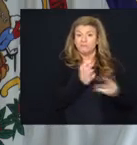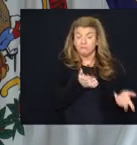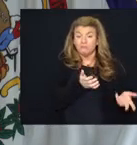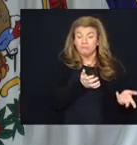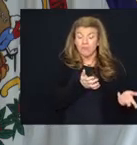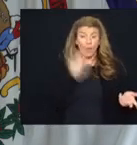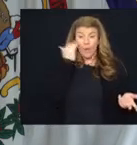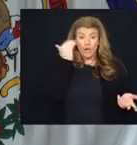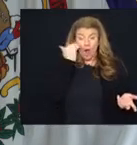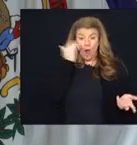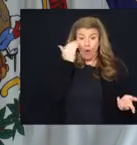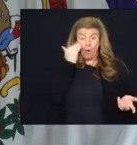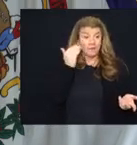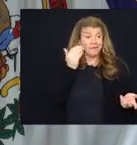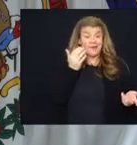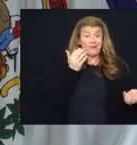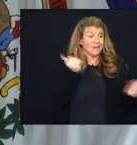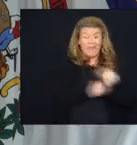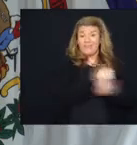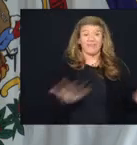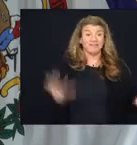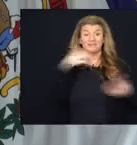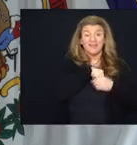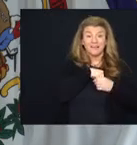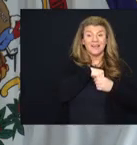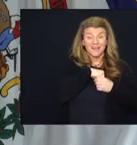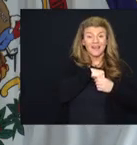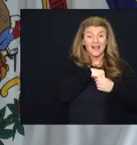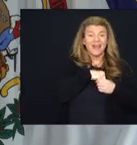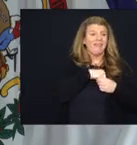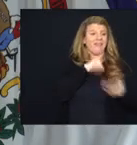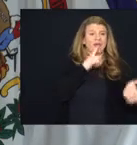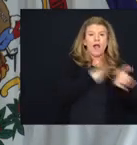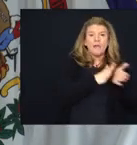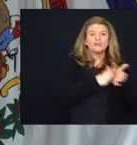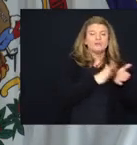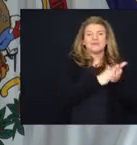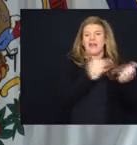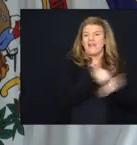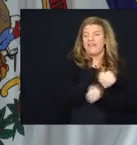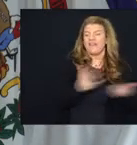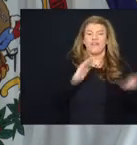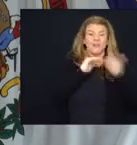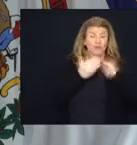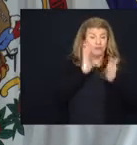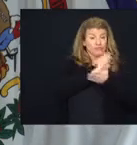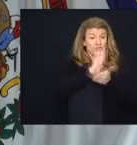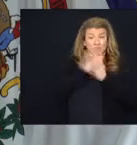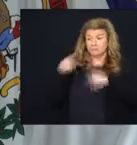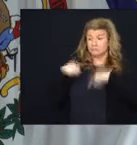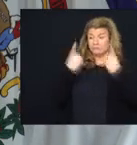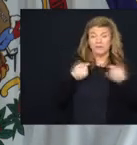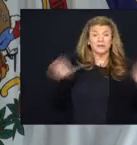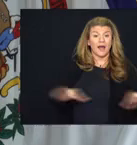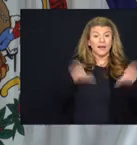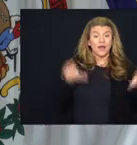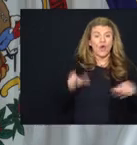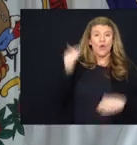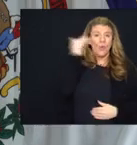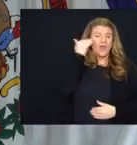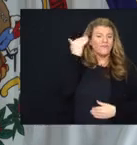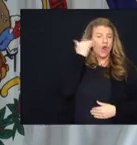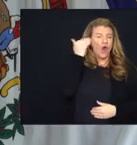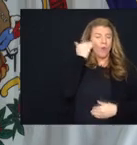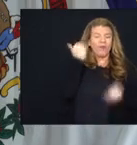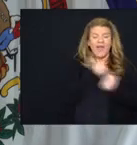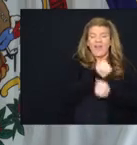absolutely know with all in us, all the accomplishments and everything that Communities and Schools has done. We all know with all